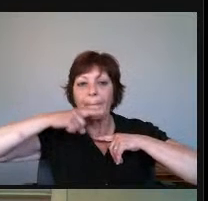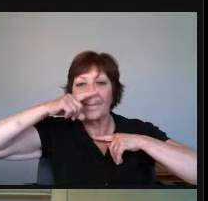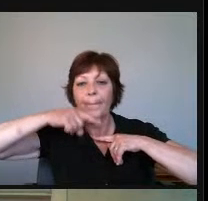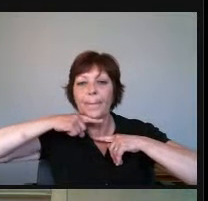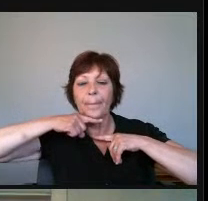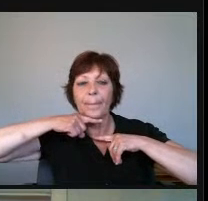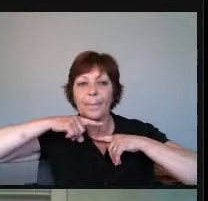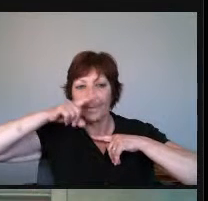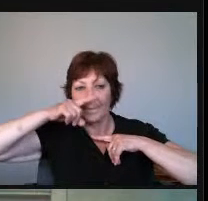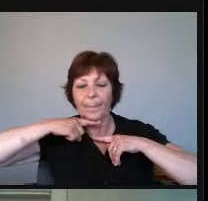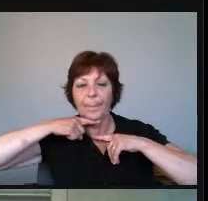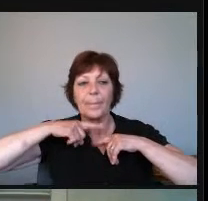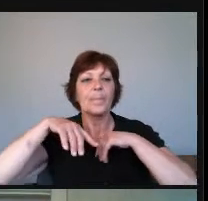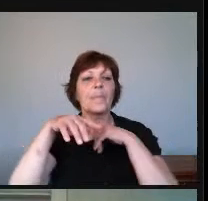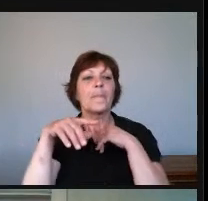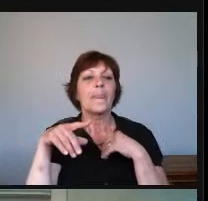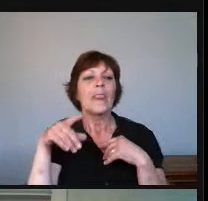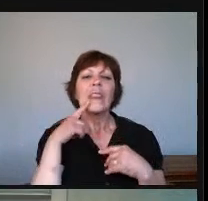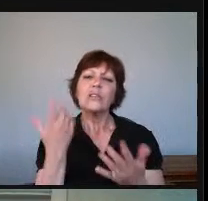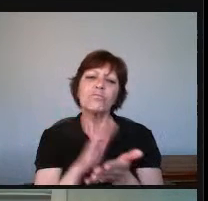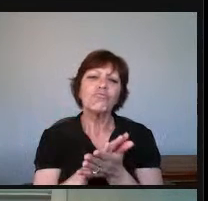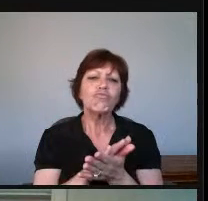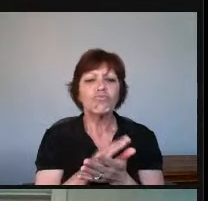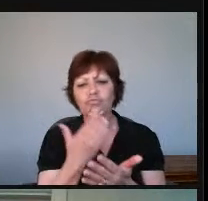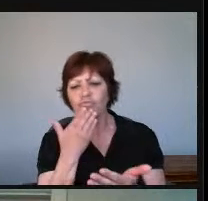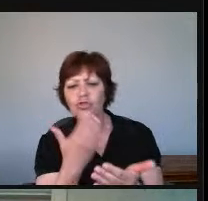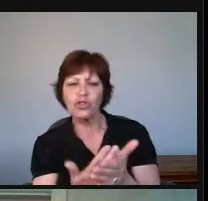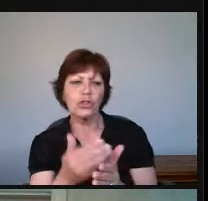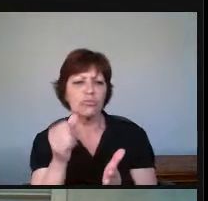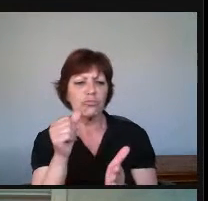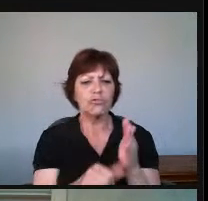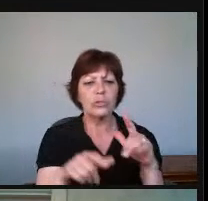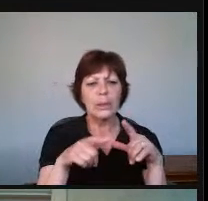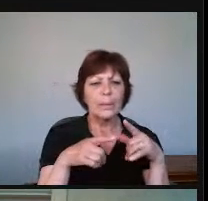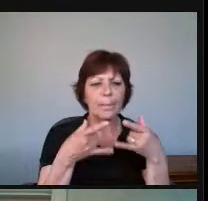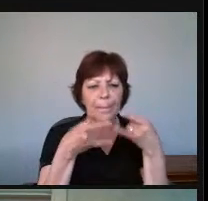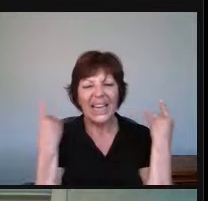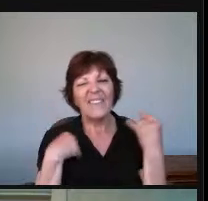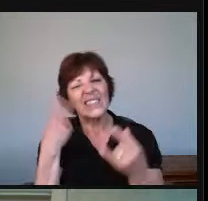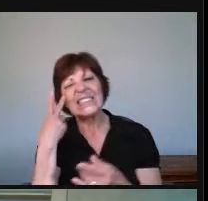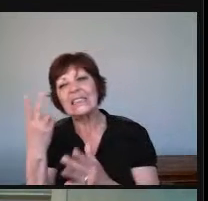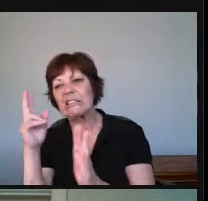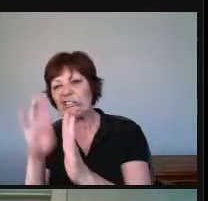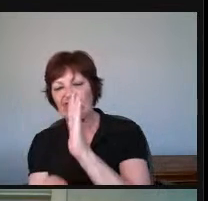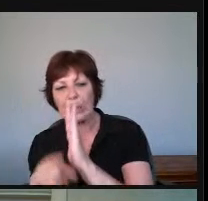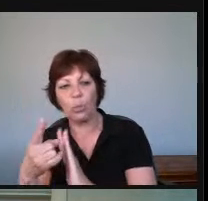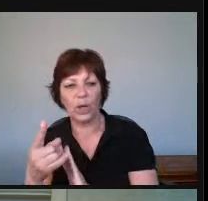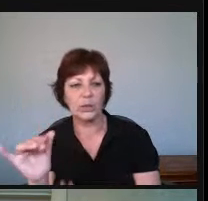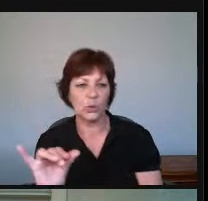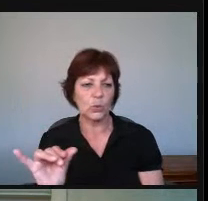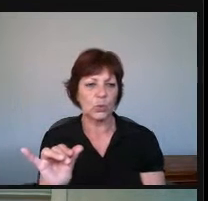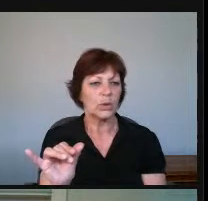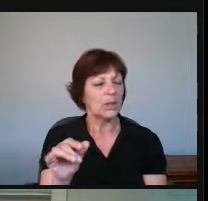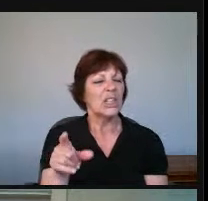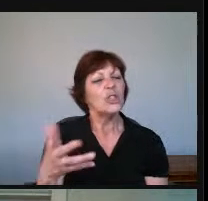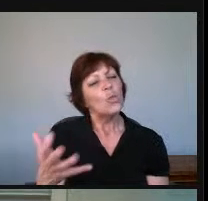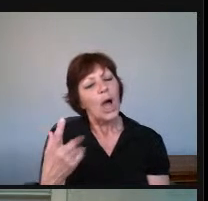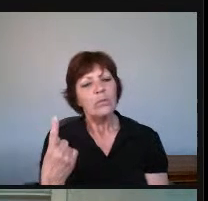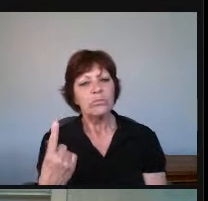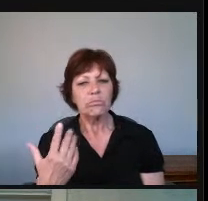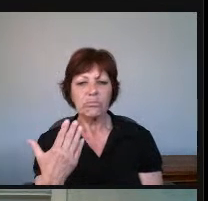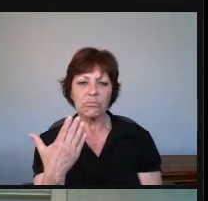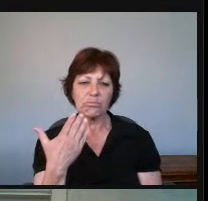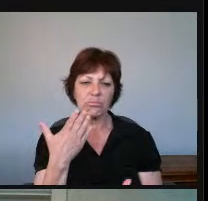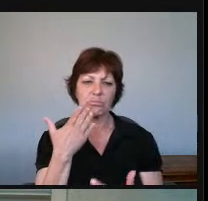And get it. There's some decent surgical masks out there. There's some pretty cheap ones I've seen as well. And you want one that's got